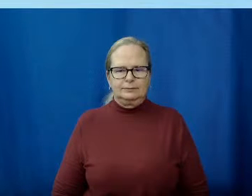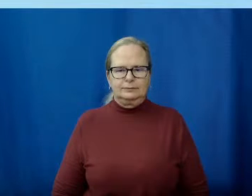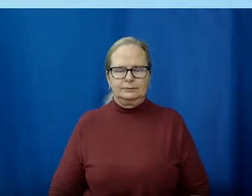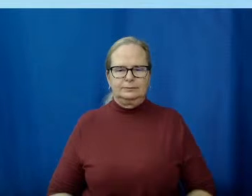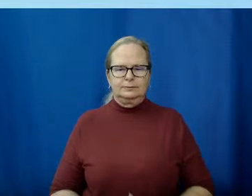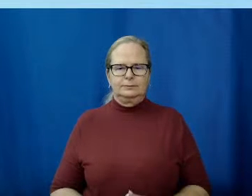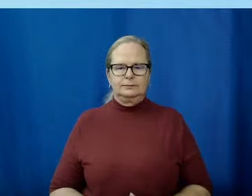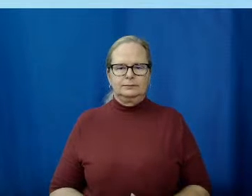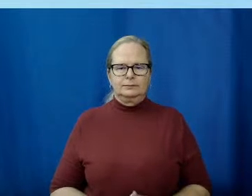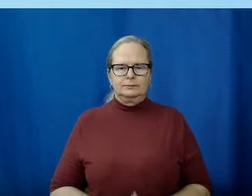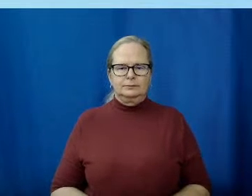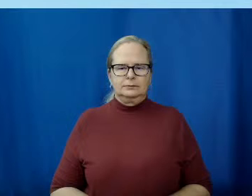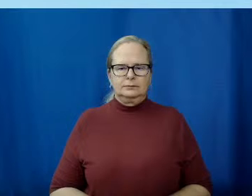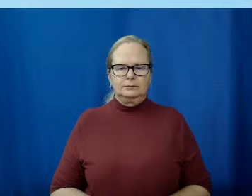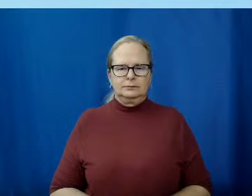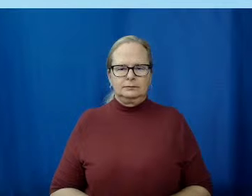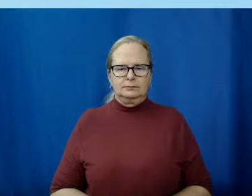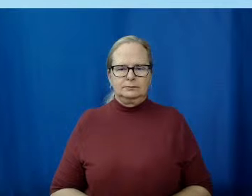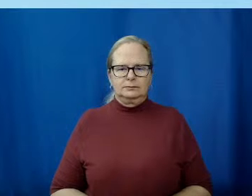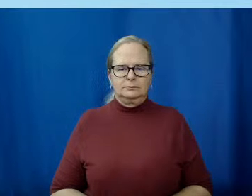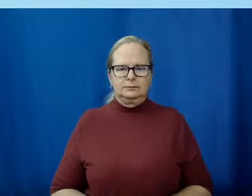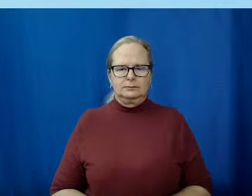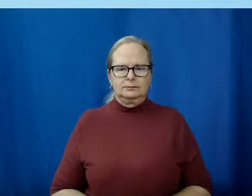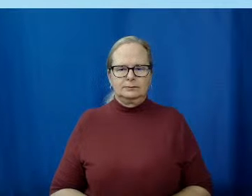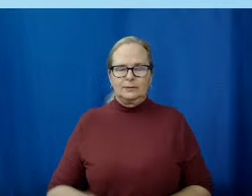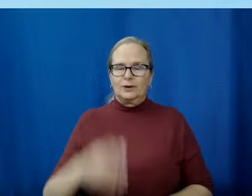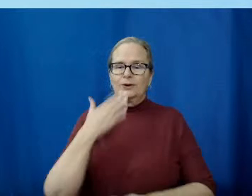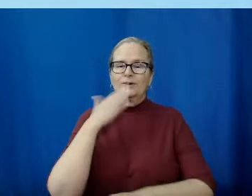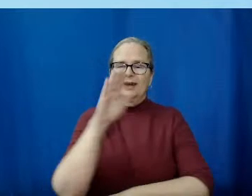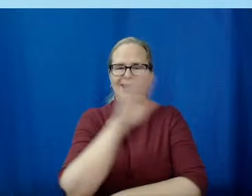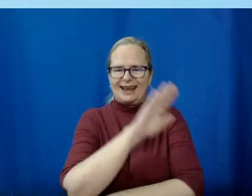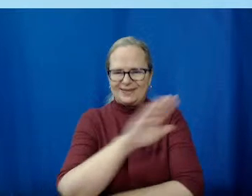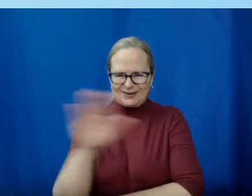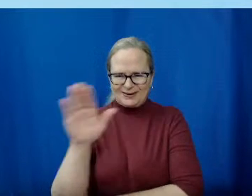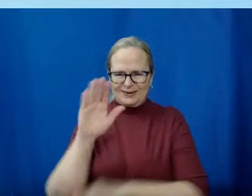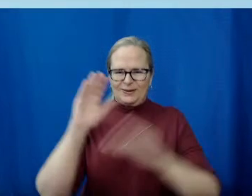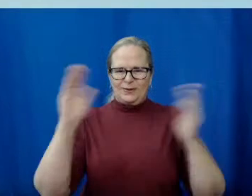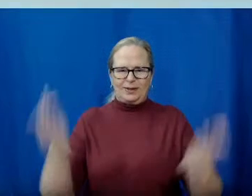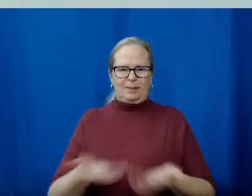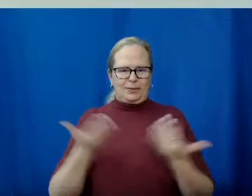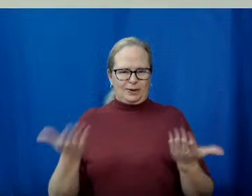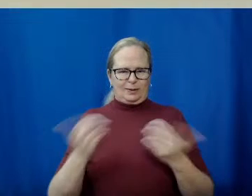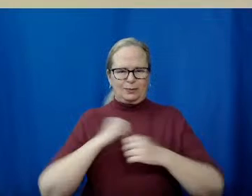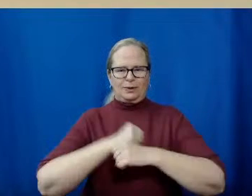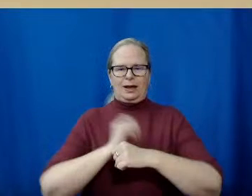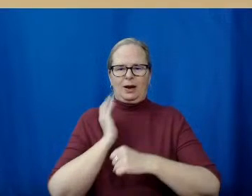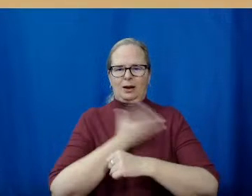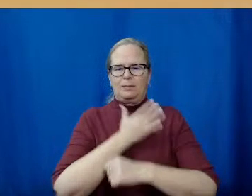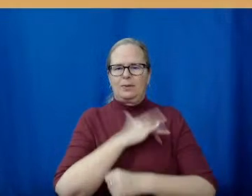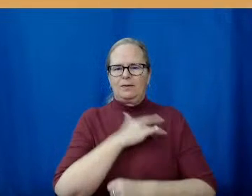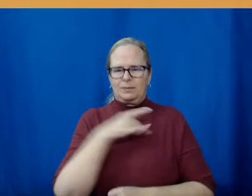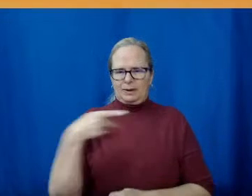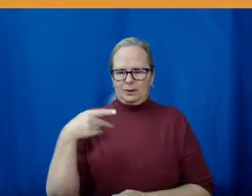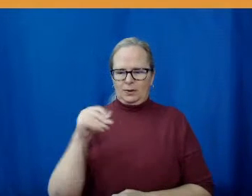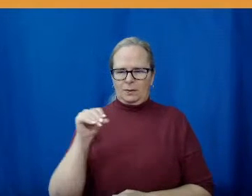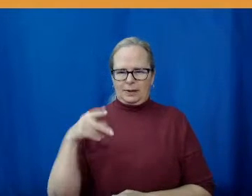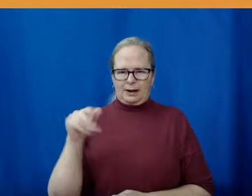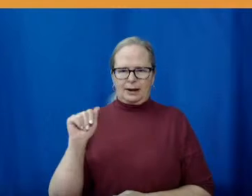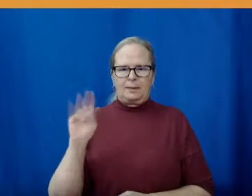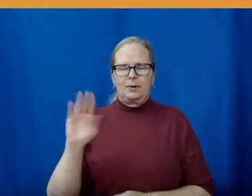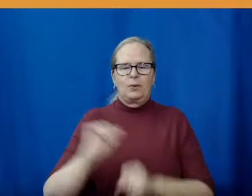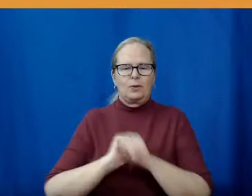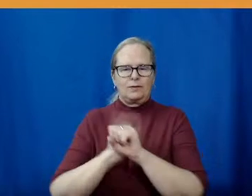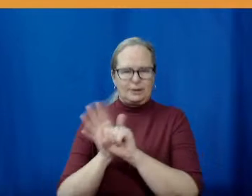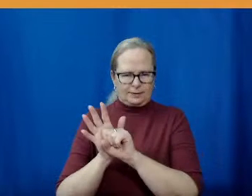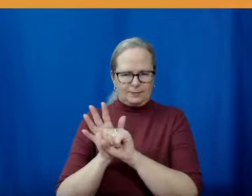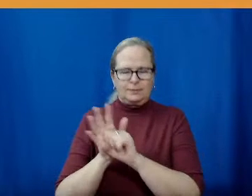Good afternoon, everyone, and welcome to our Protect Our Province COVID-19 briefing. We are live streaming from the traditional and ancestral territory